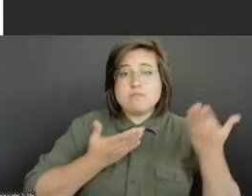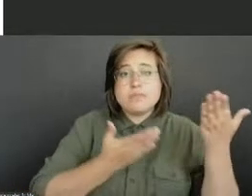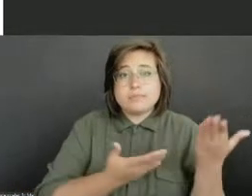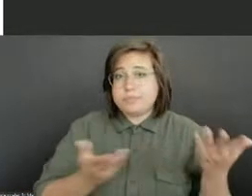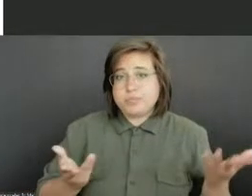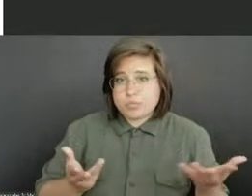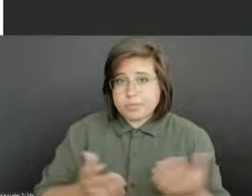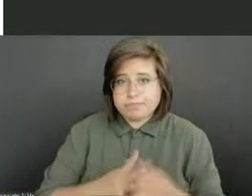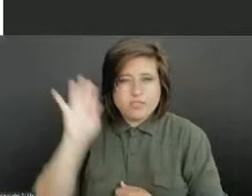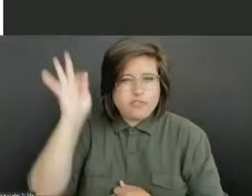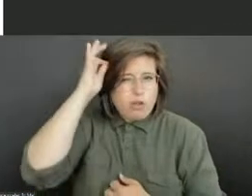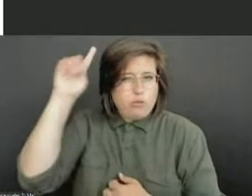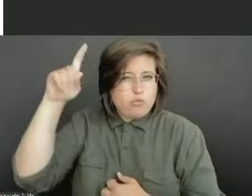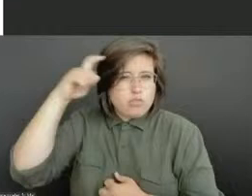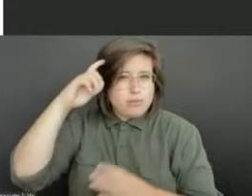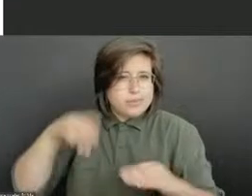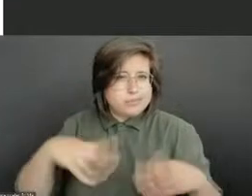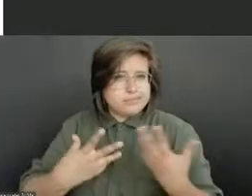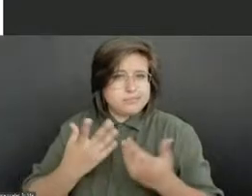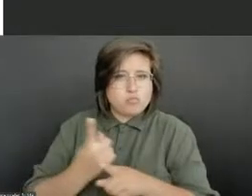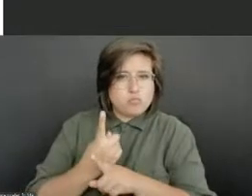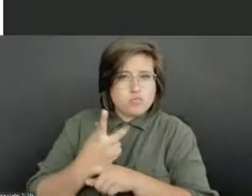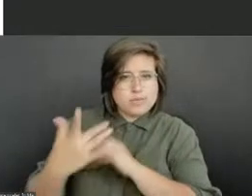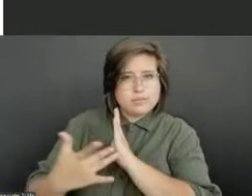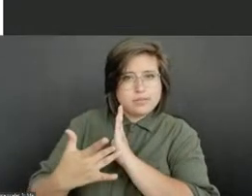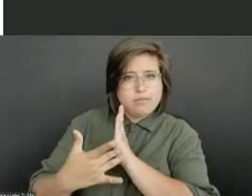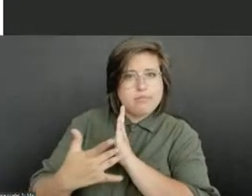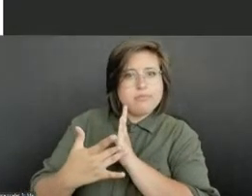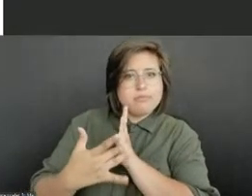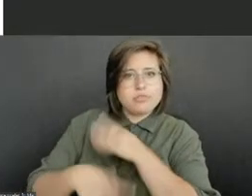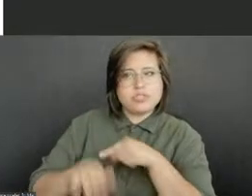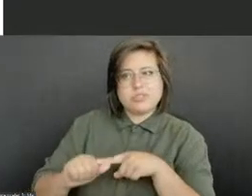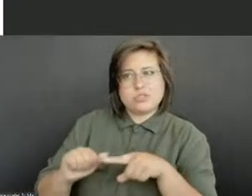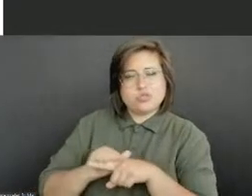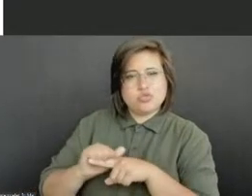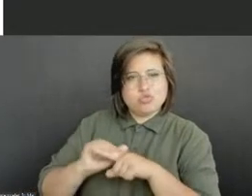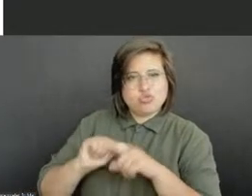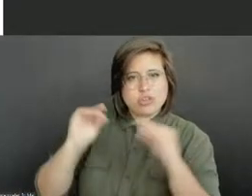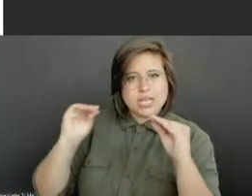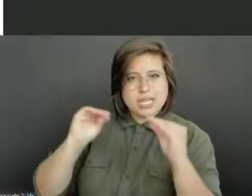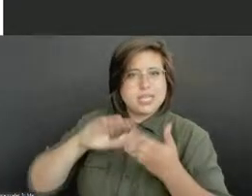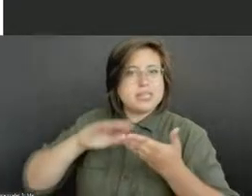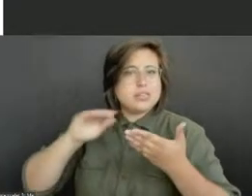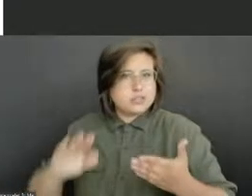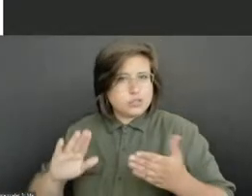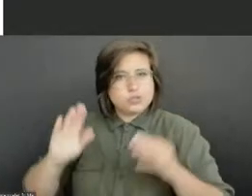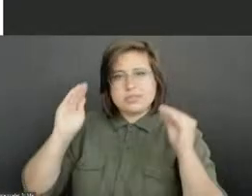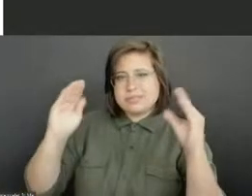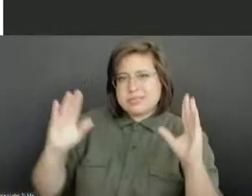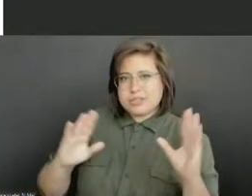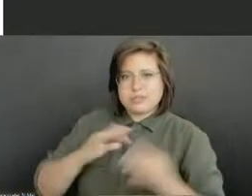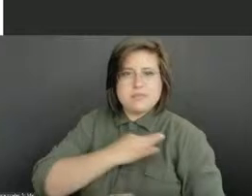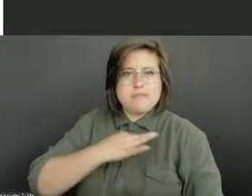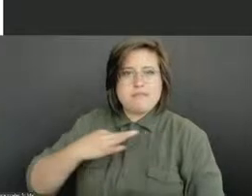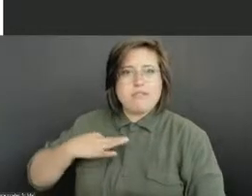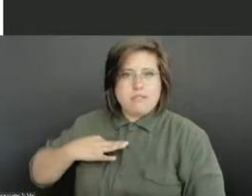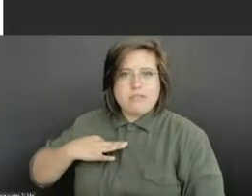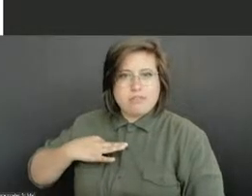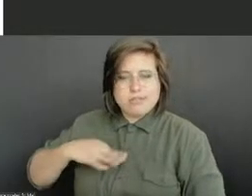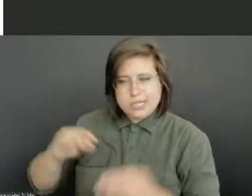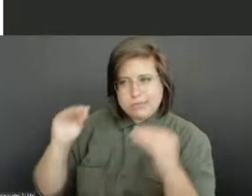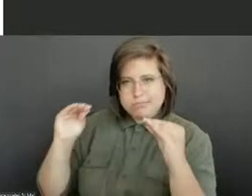for appropriate technology and training to students and teachers and faculty members in order for them